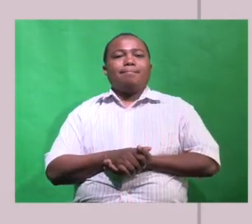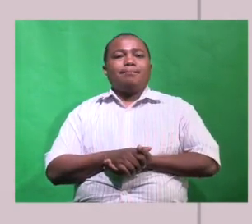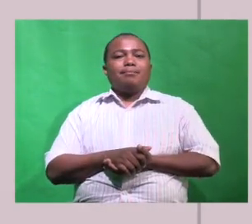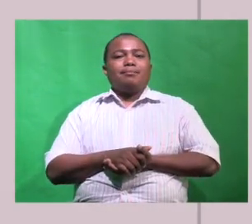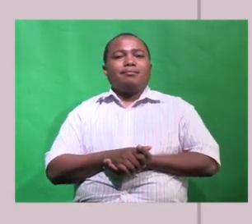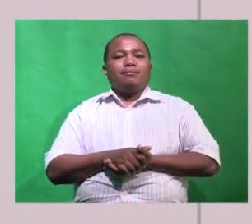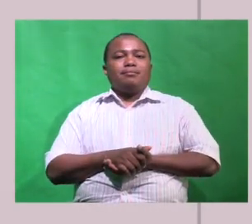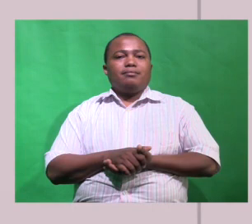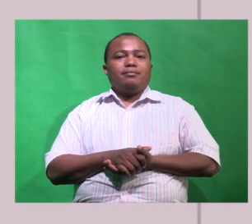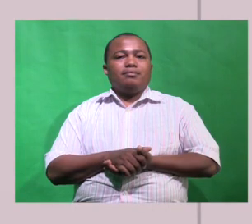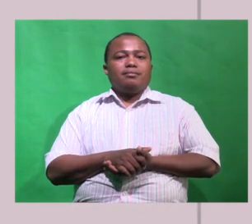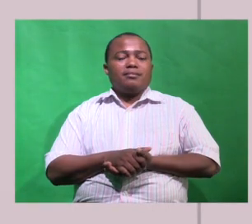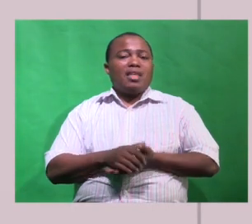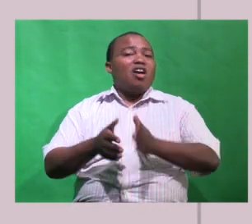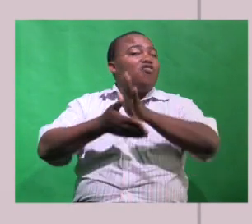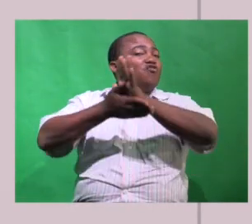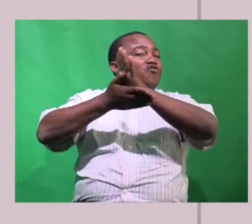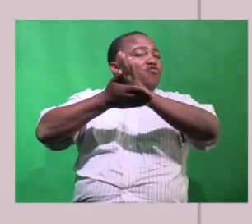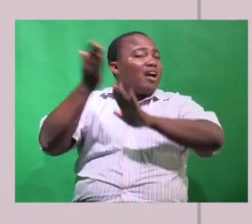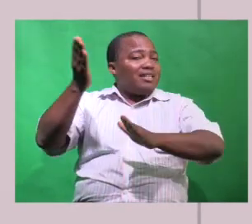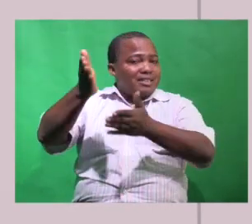At the first quarter,